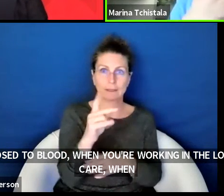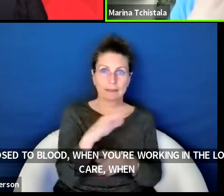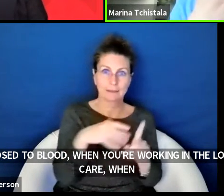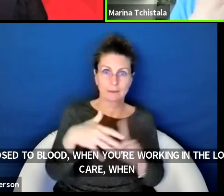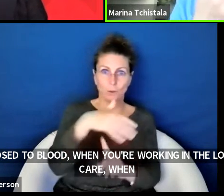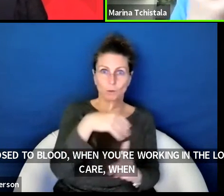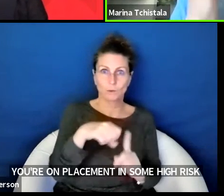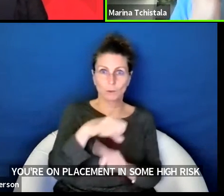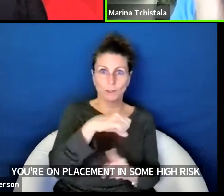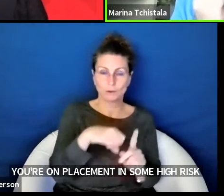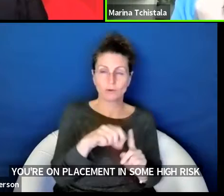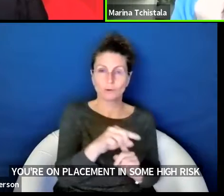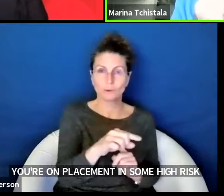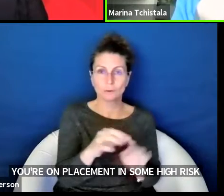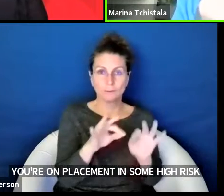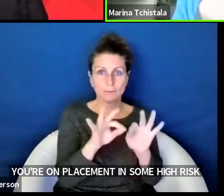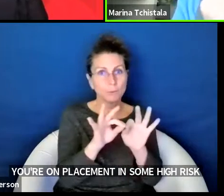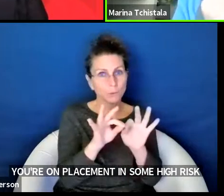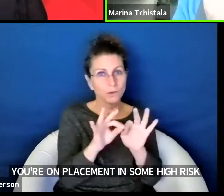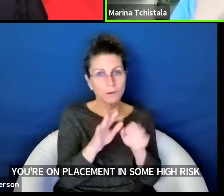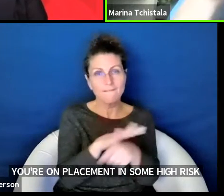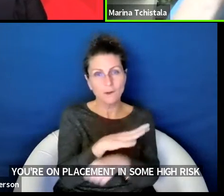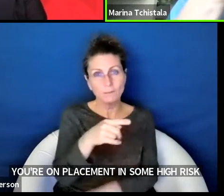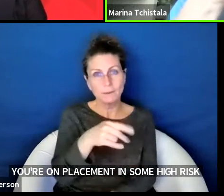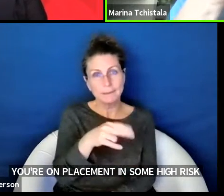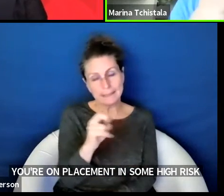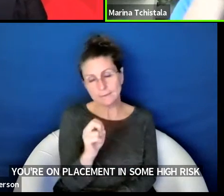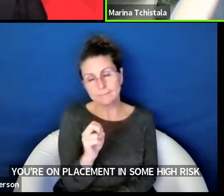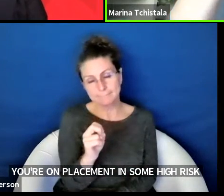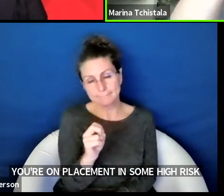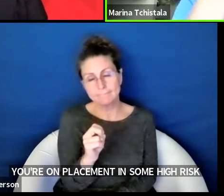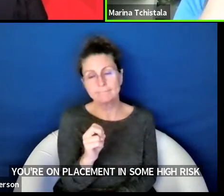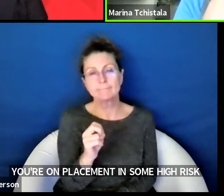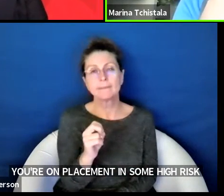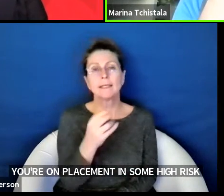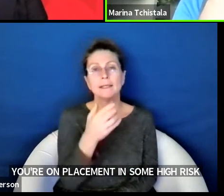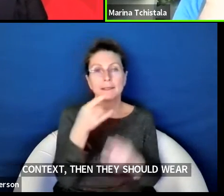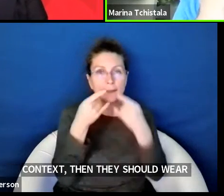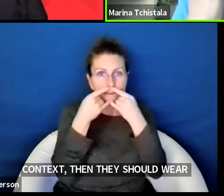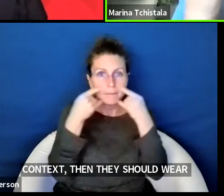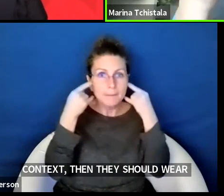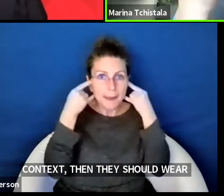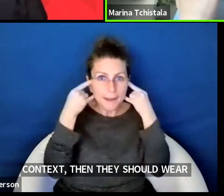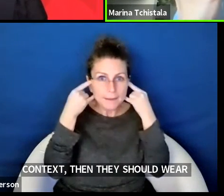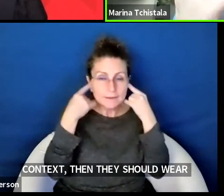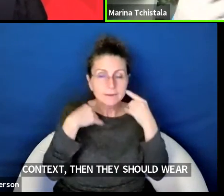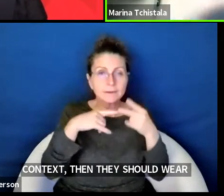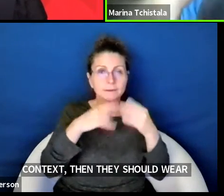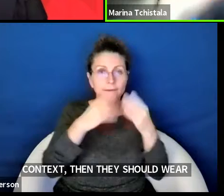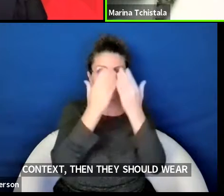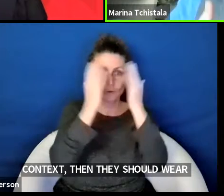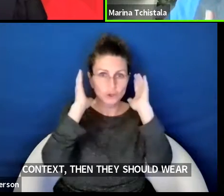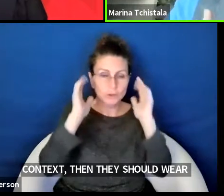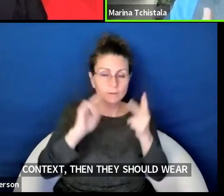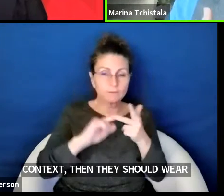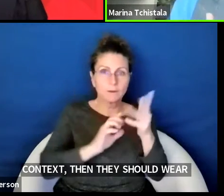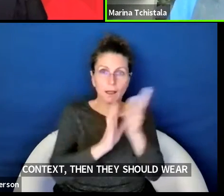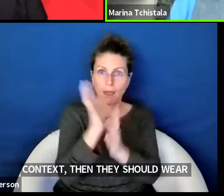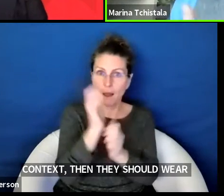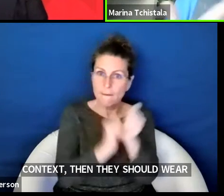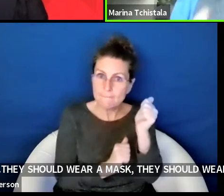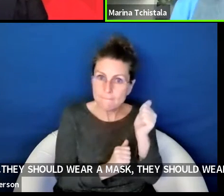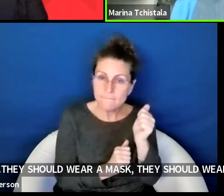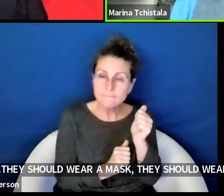wear mask, they should wear full PPE, how they say. They should wear a mask, they should wear a face shield, gloves, and sometimes